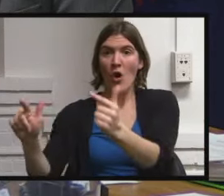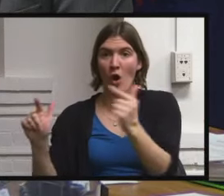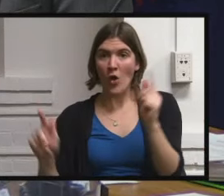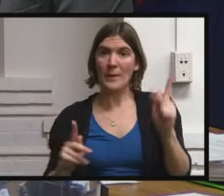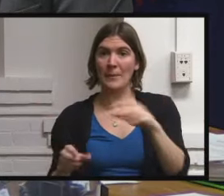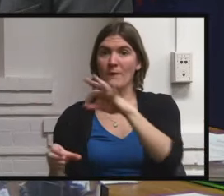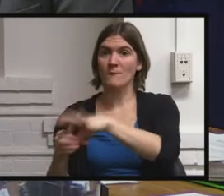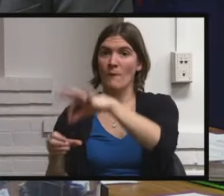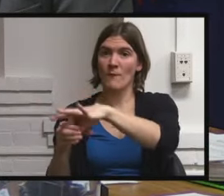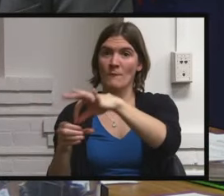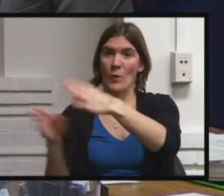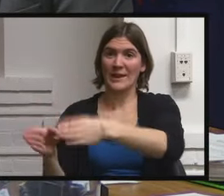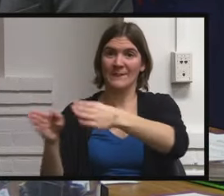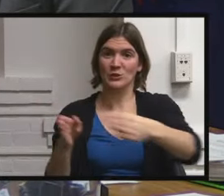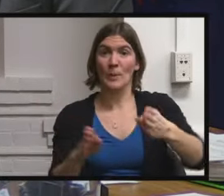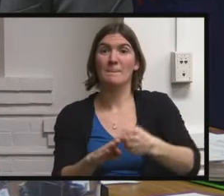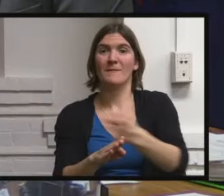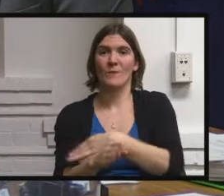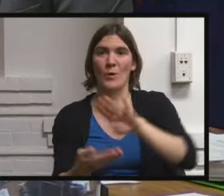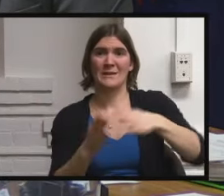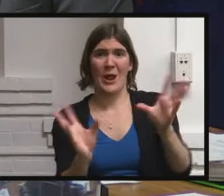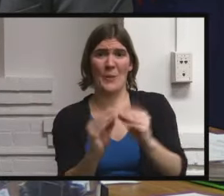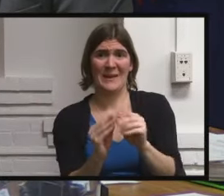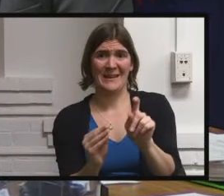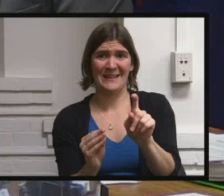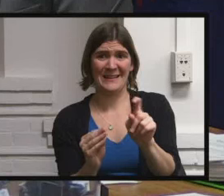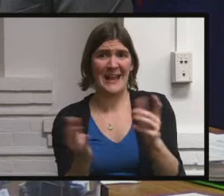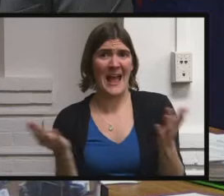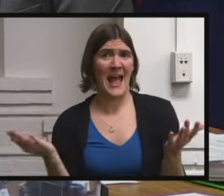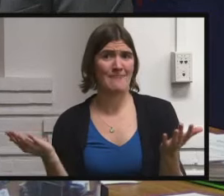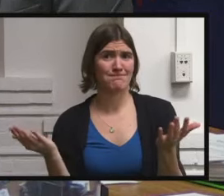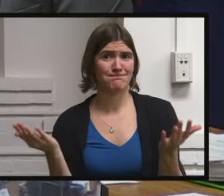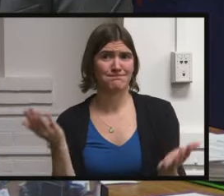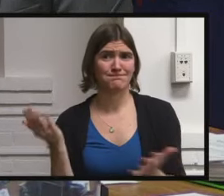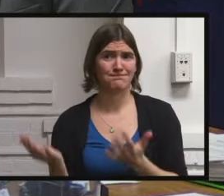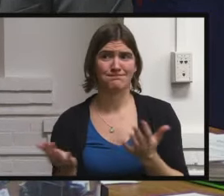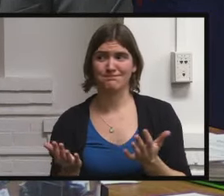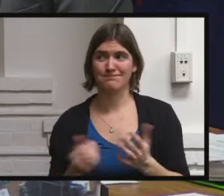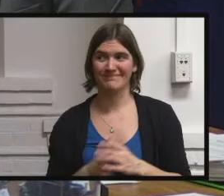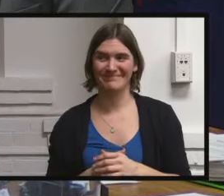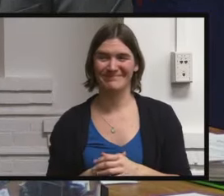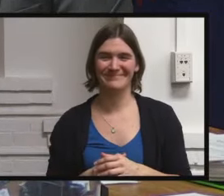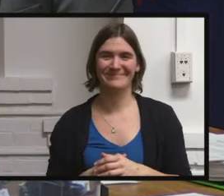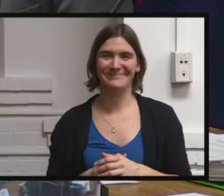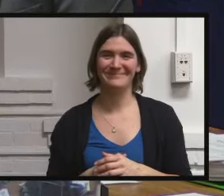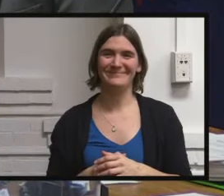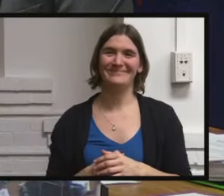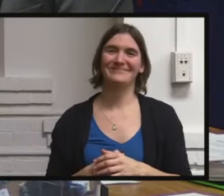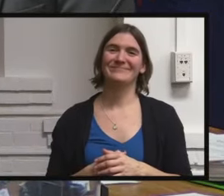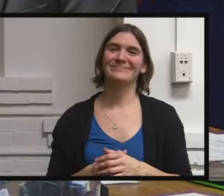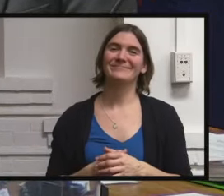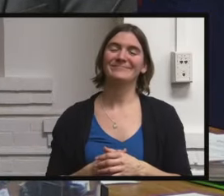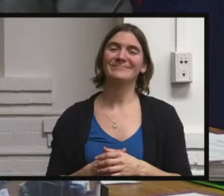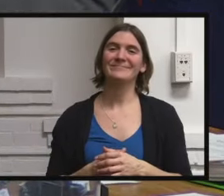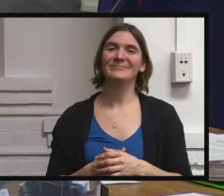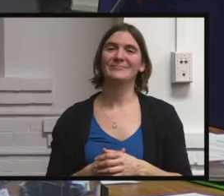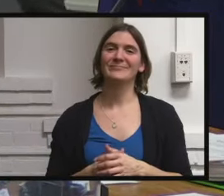referendum before town meeting votes. And it is clear